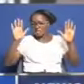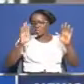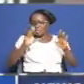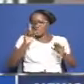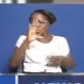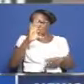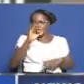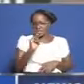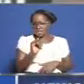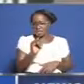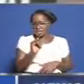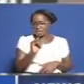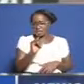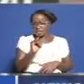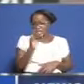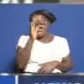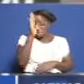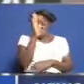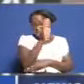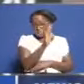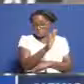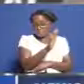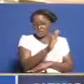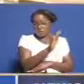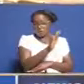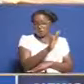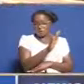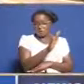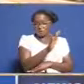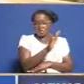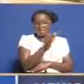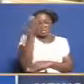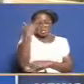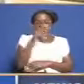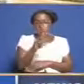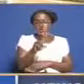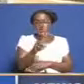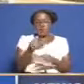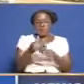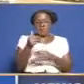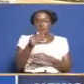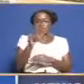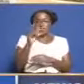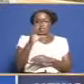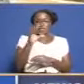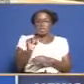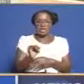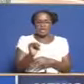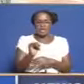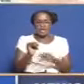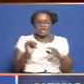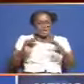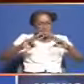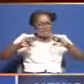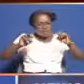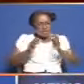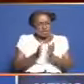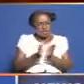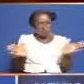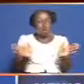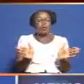Criminal Investigations on Sunday afternoon, 2 days after the DCI went public with investigations into the